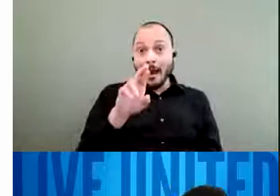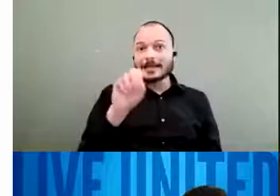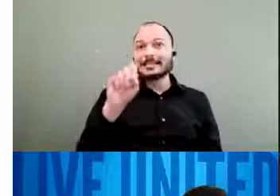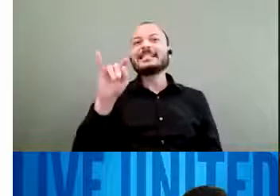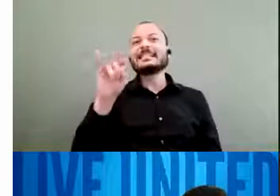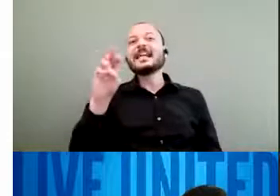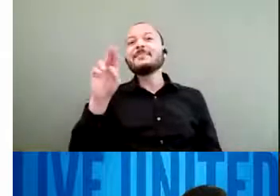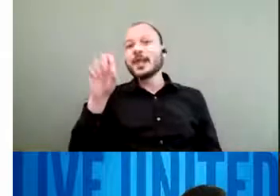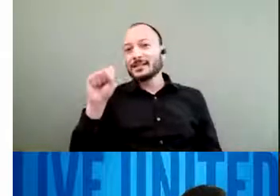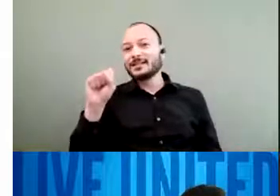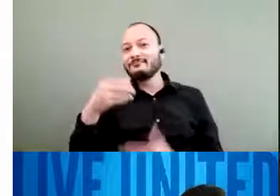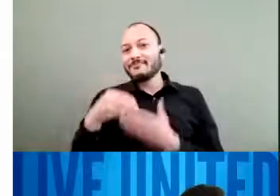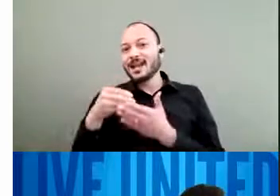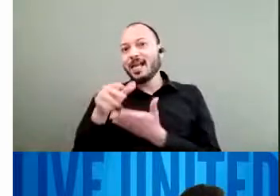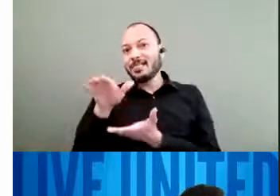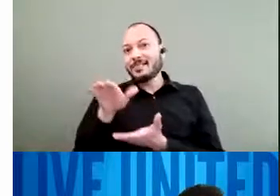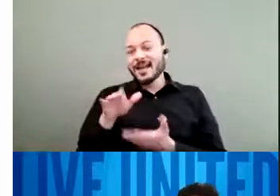care of.